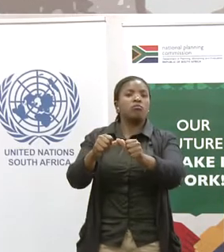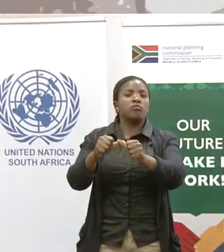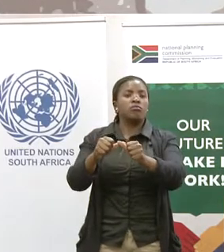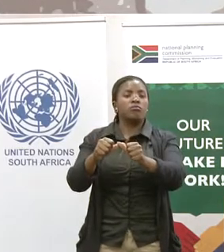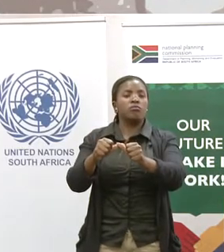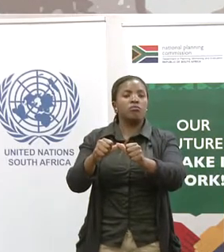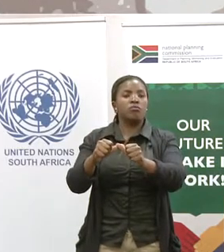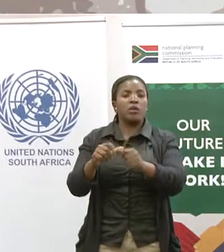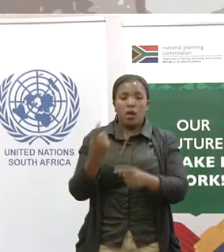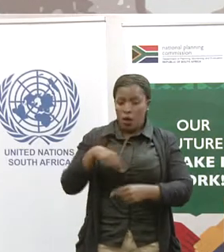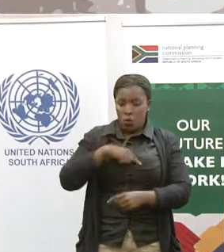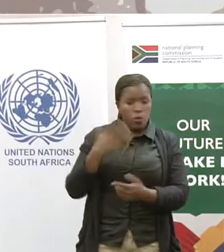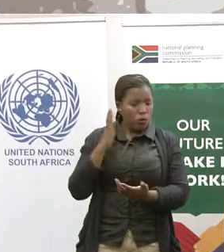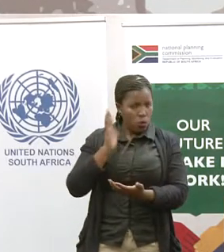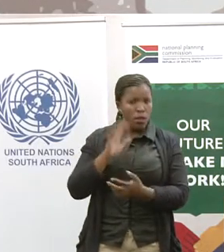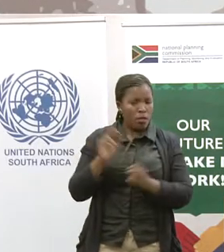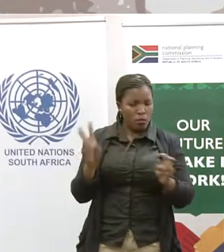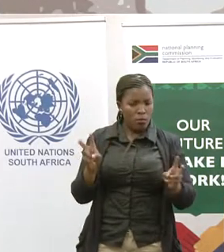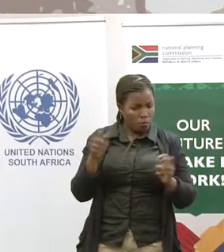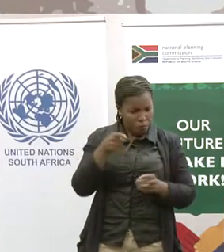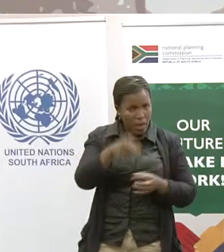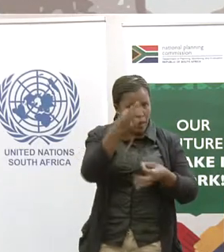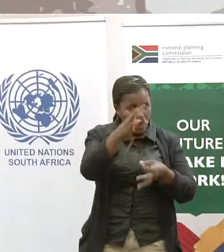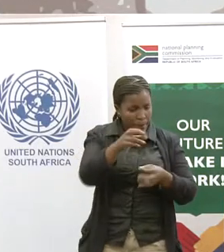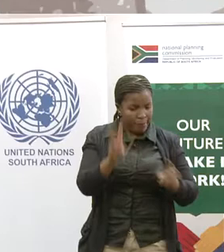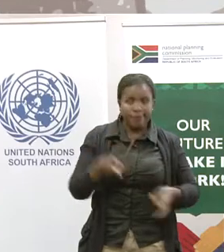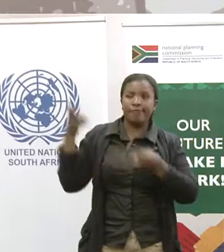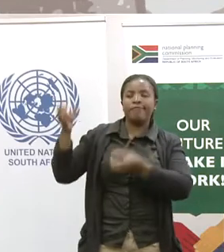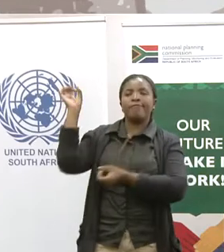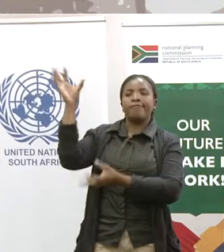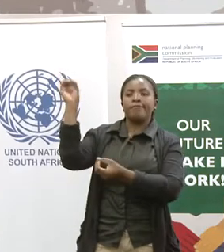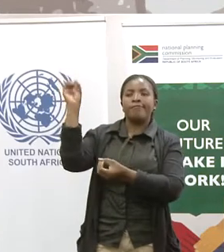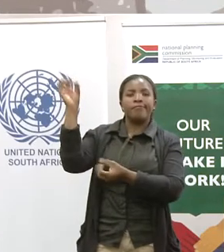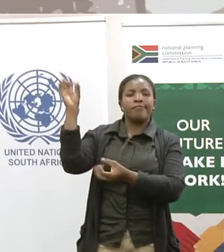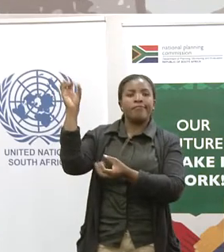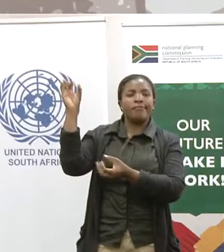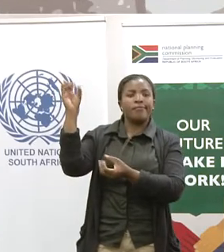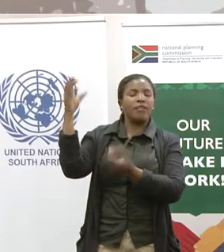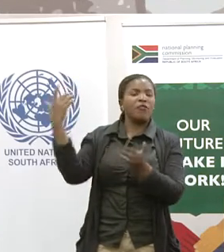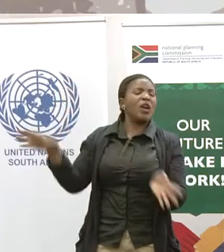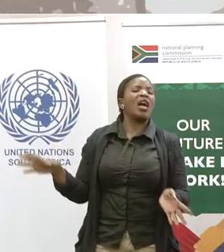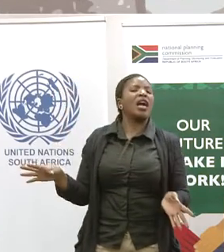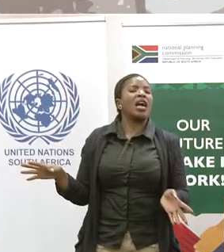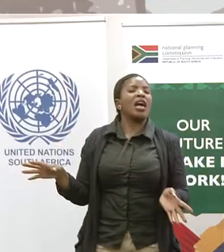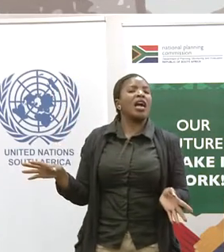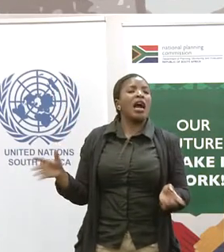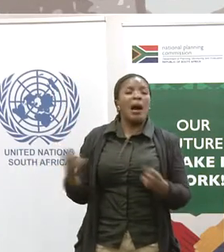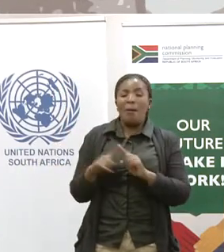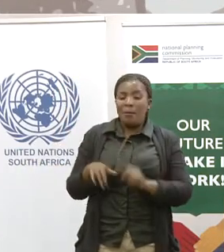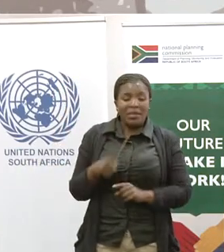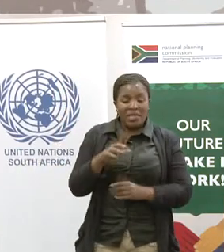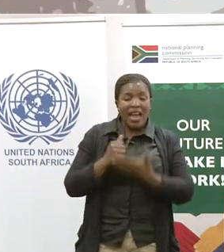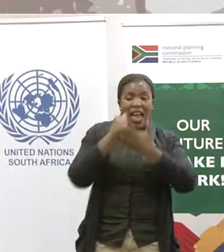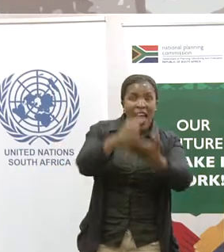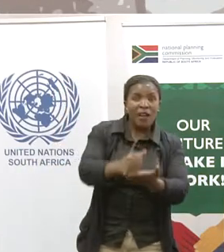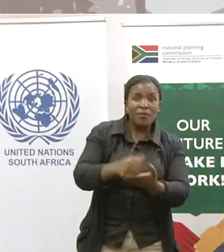them, because they will be there. Whether they're there to change the lives of disabled people, I will hear from our panelists.